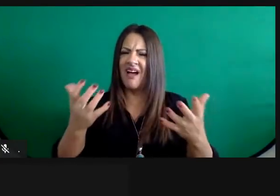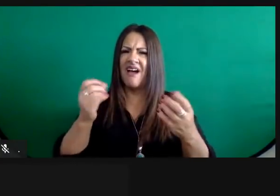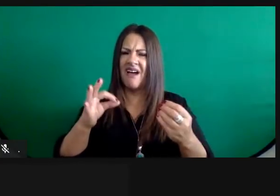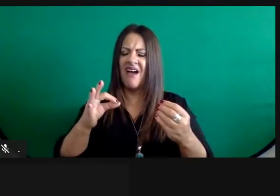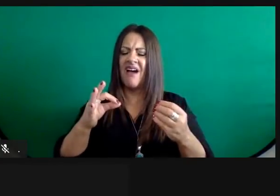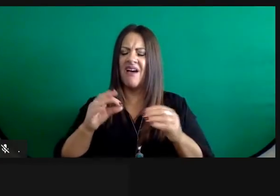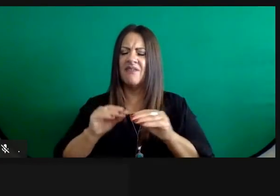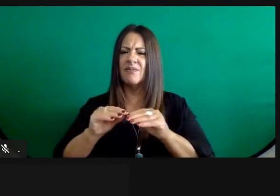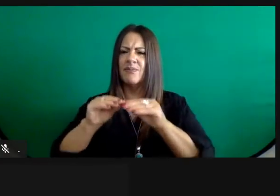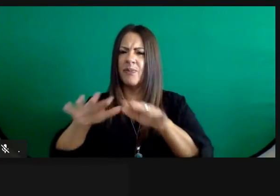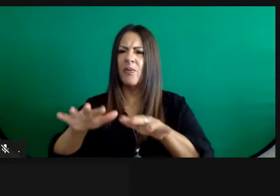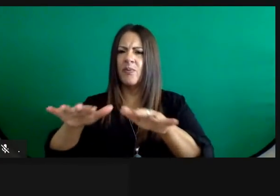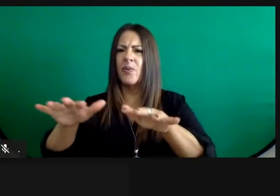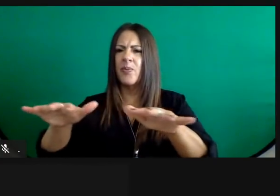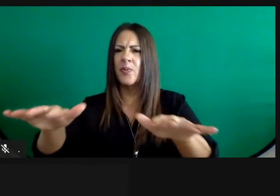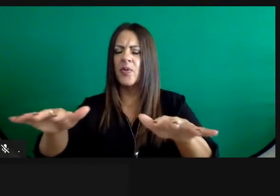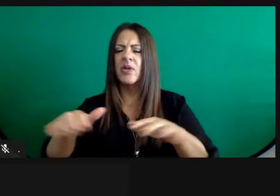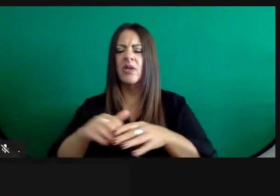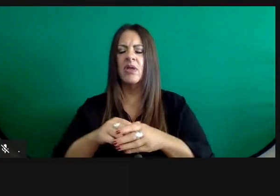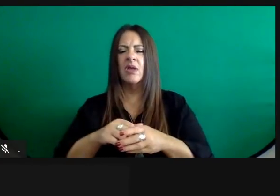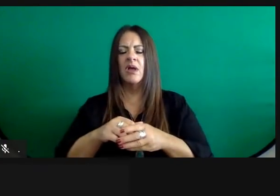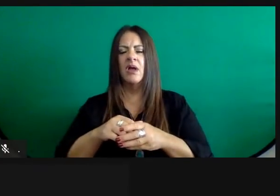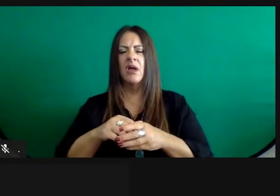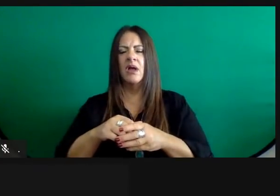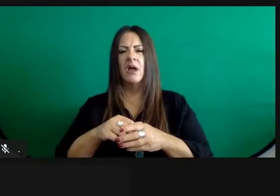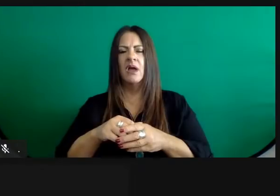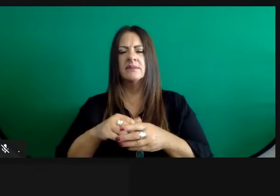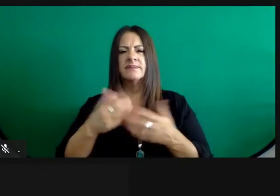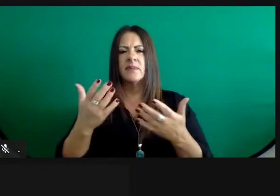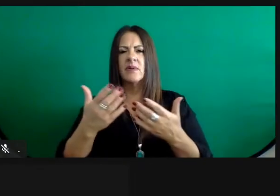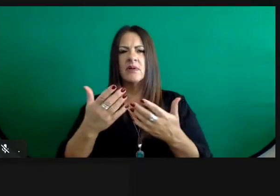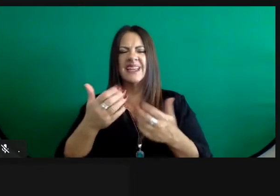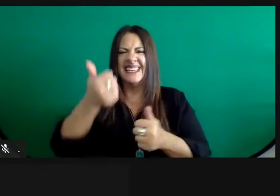transmission that almost every activity